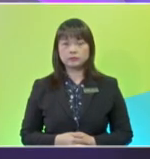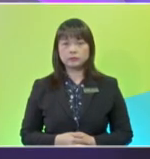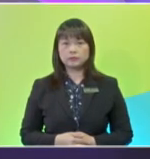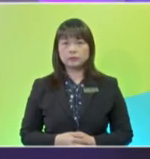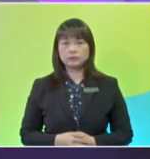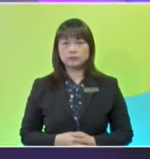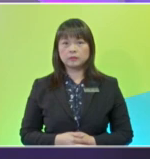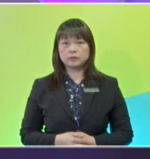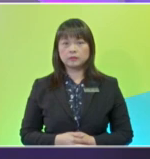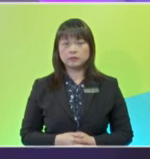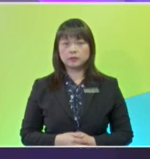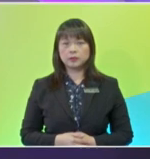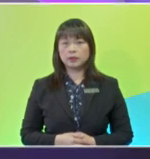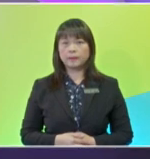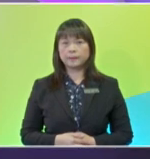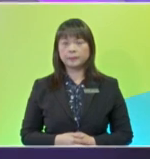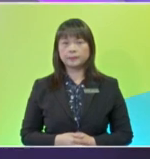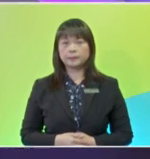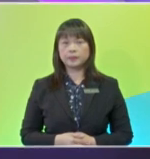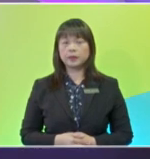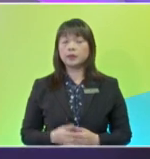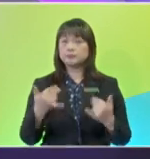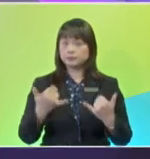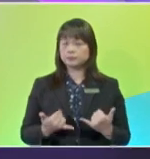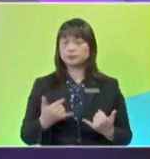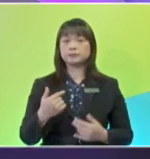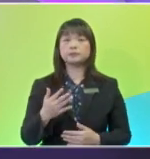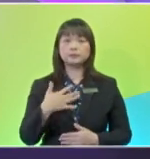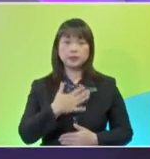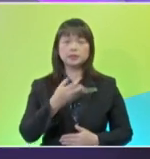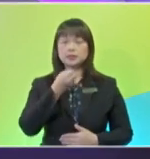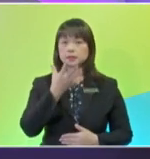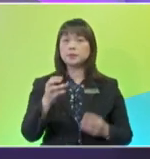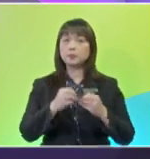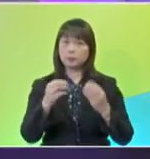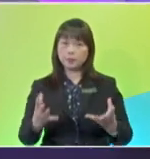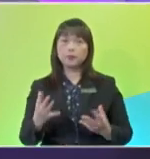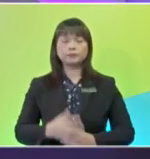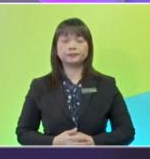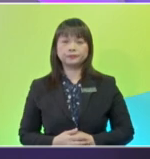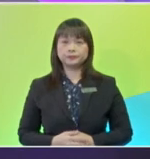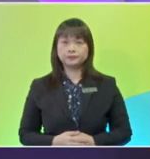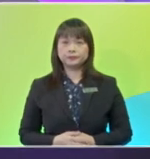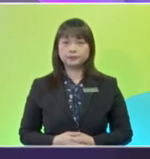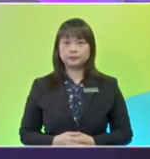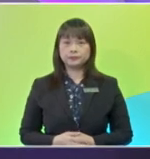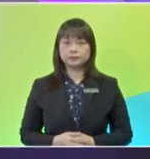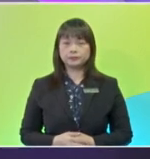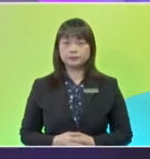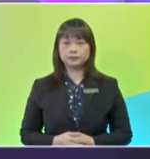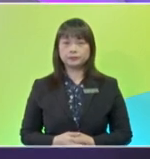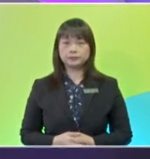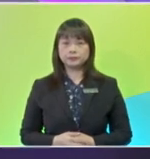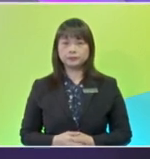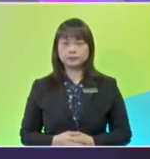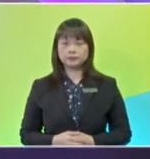sun, how it reflects light and all, so this segment, please tell us what more you have to blow our minds. Okay.